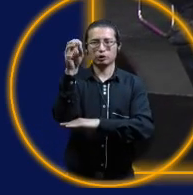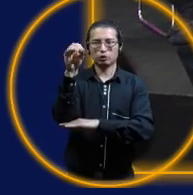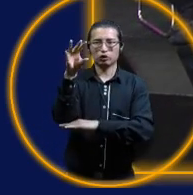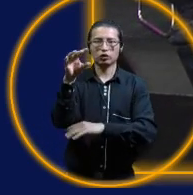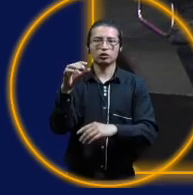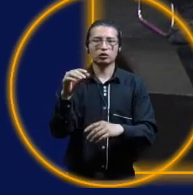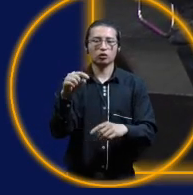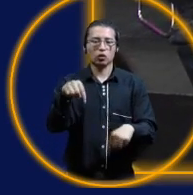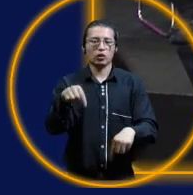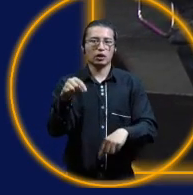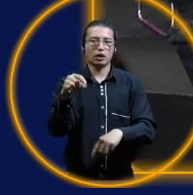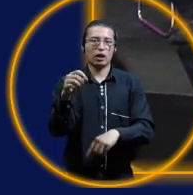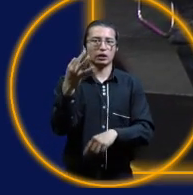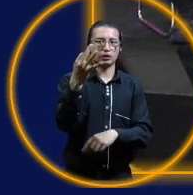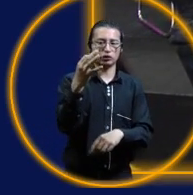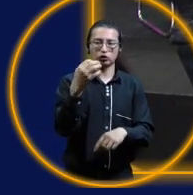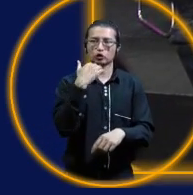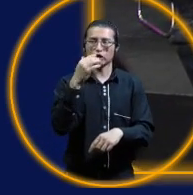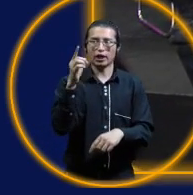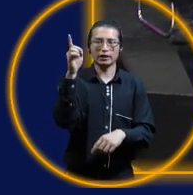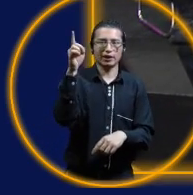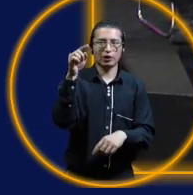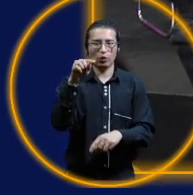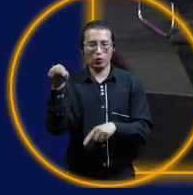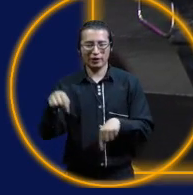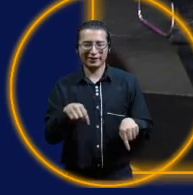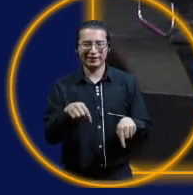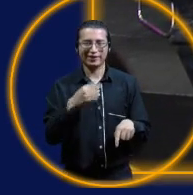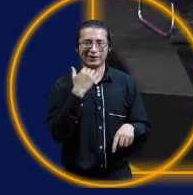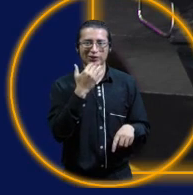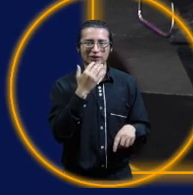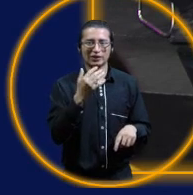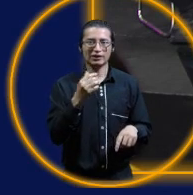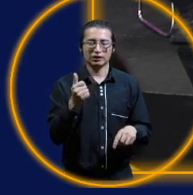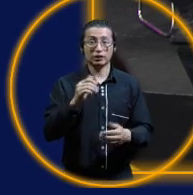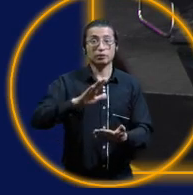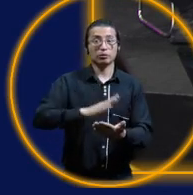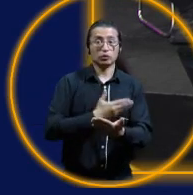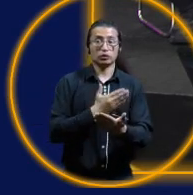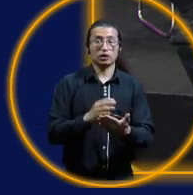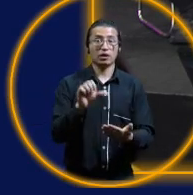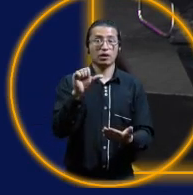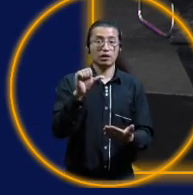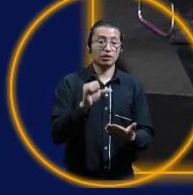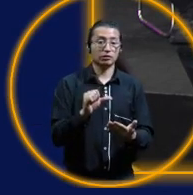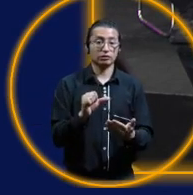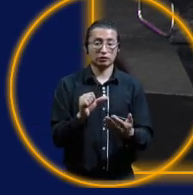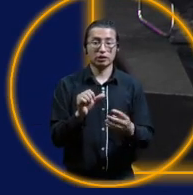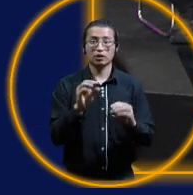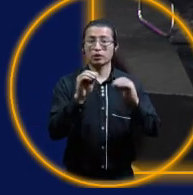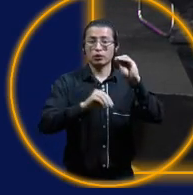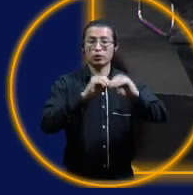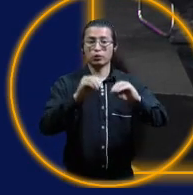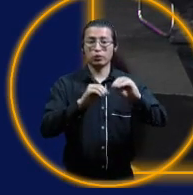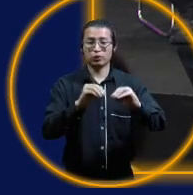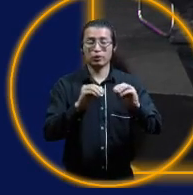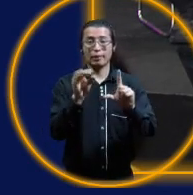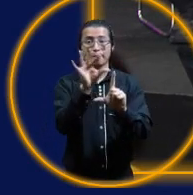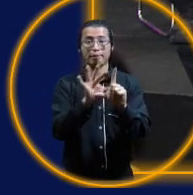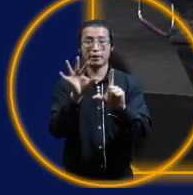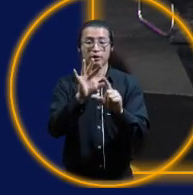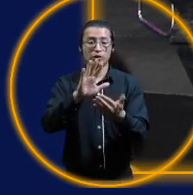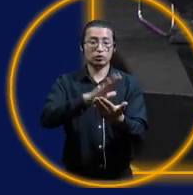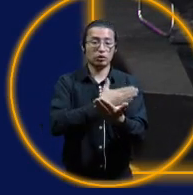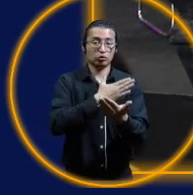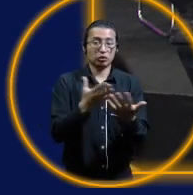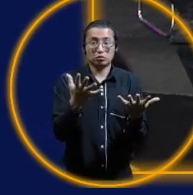there, with Laura Burhan, who's a great musician and music video producer. So if you want to check it out, you're invited. It's all about how to retain